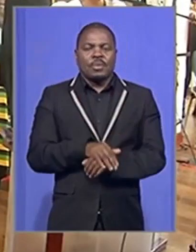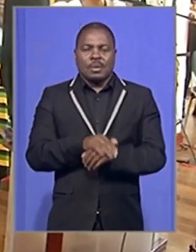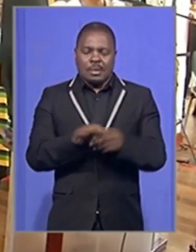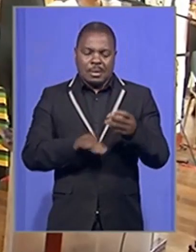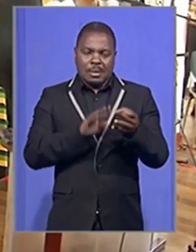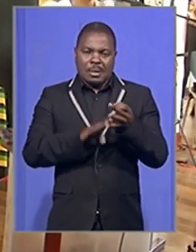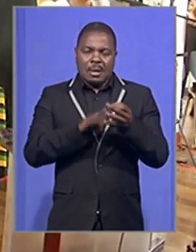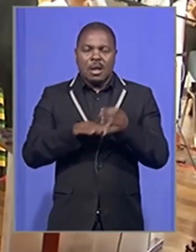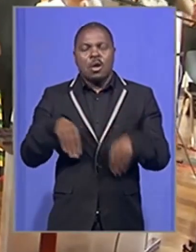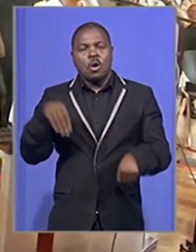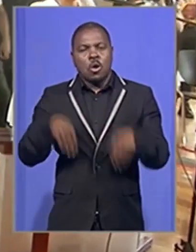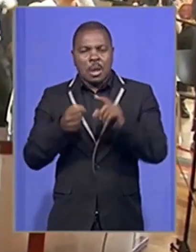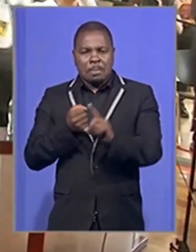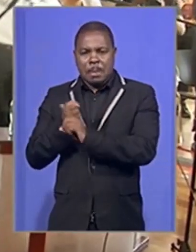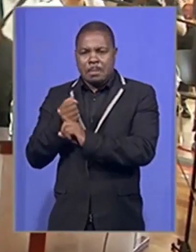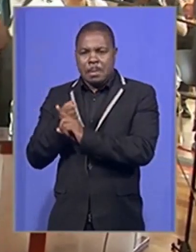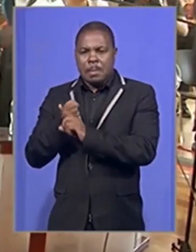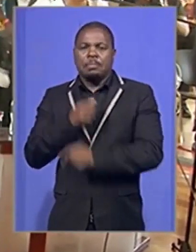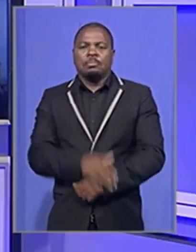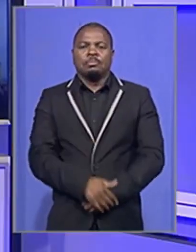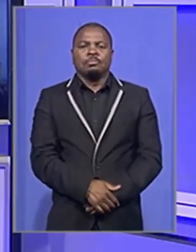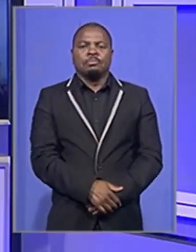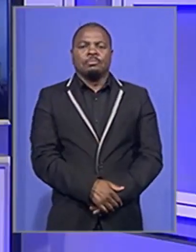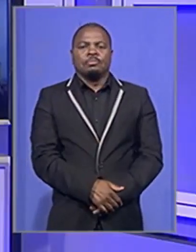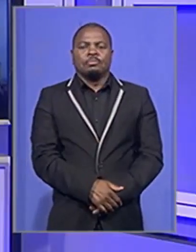lwantsha diketso tsa bobodu.